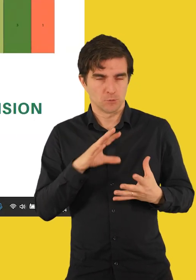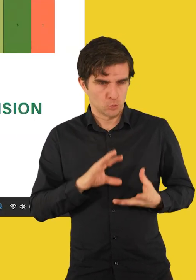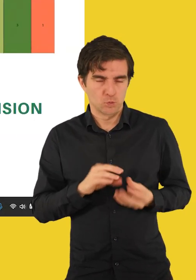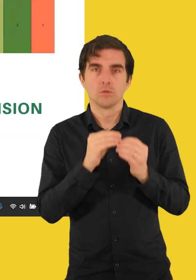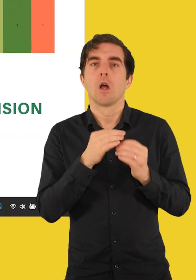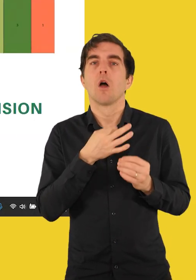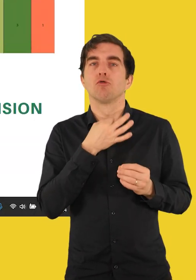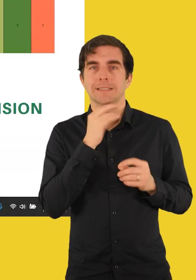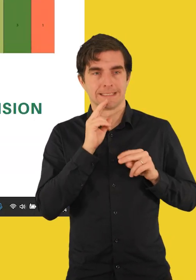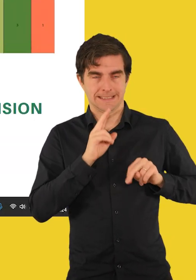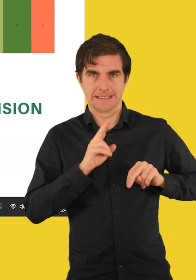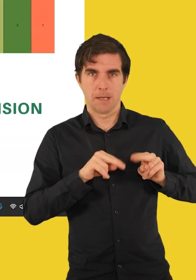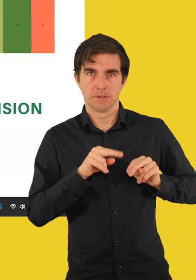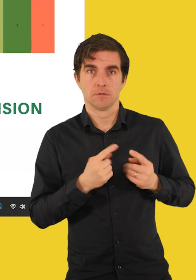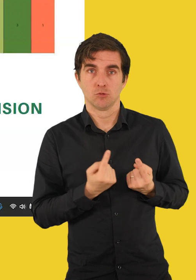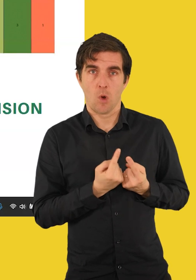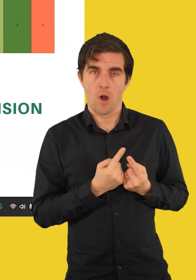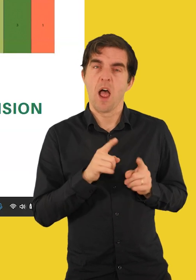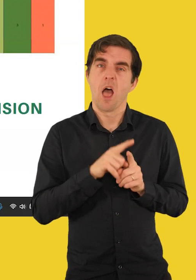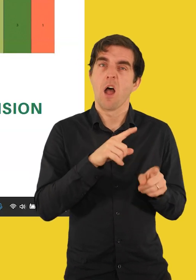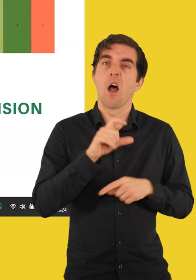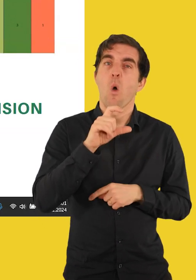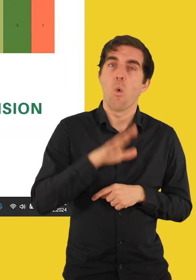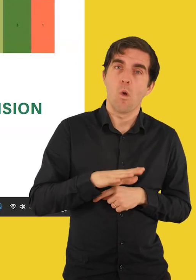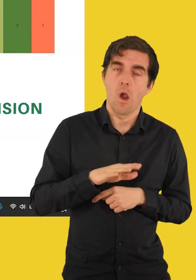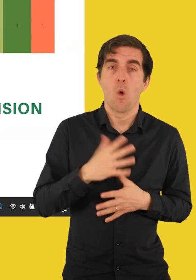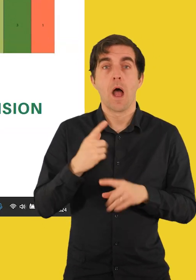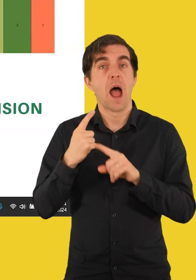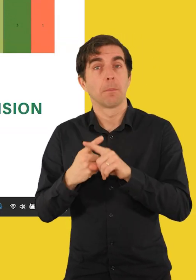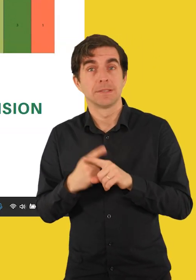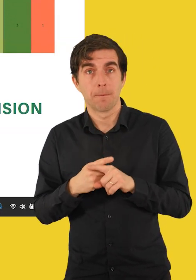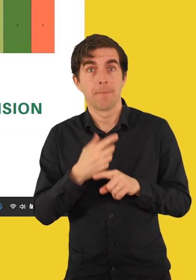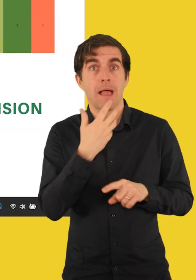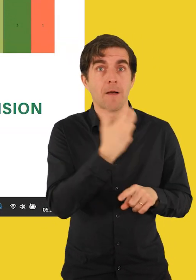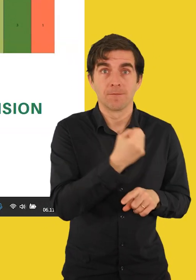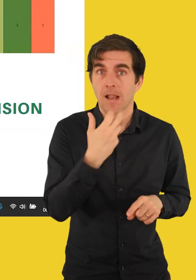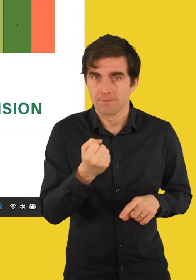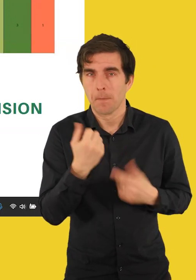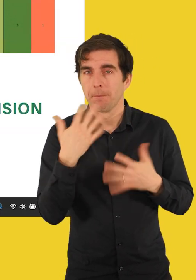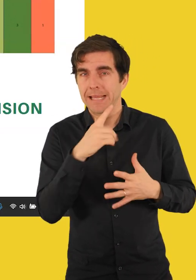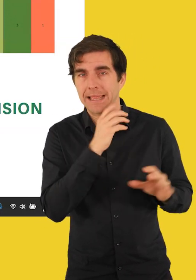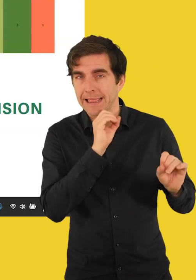develop a risk assessment tool like Cornwall or like Amsterdam, how they just